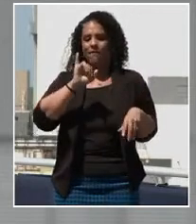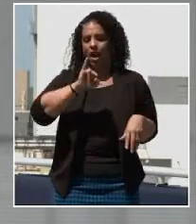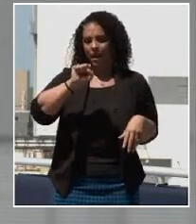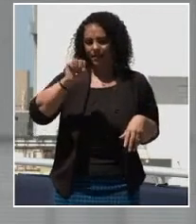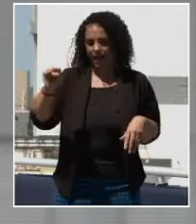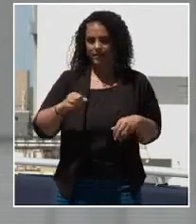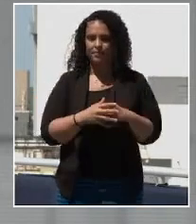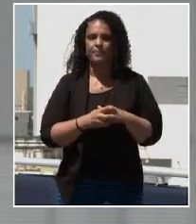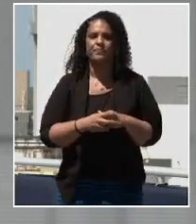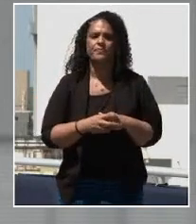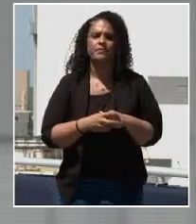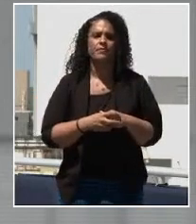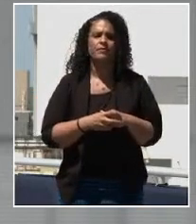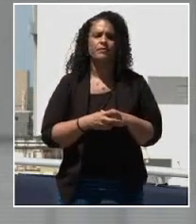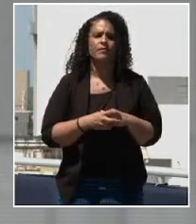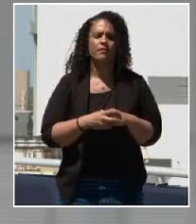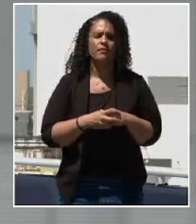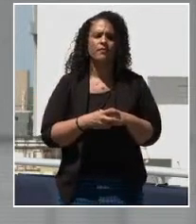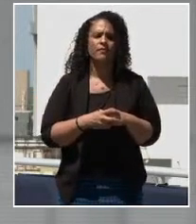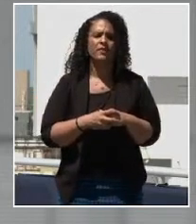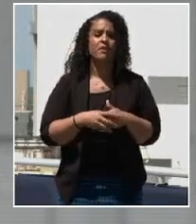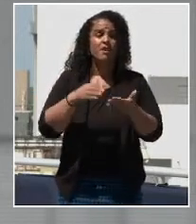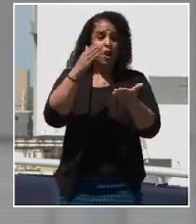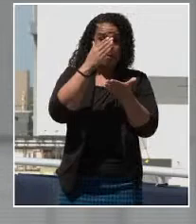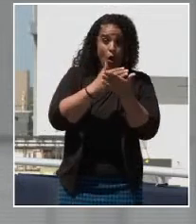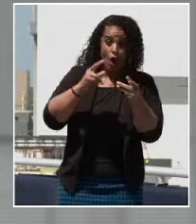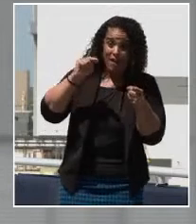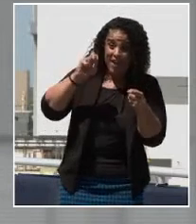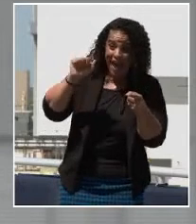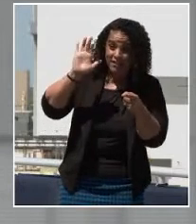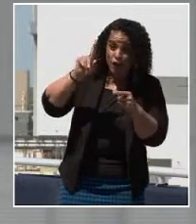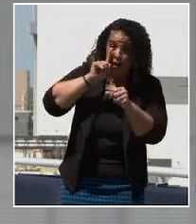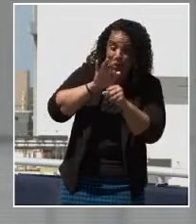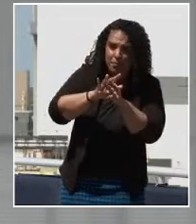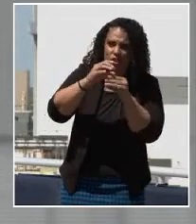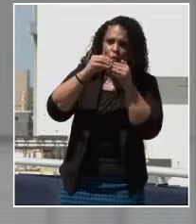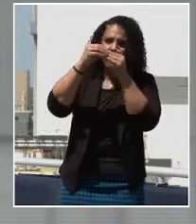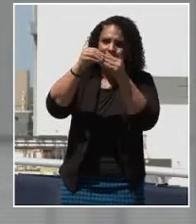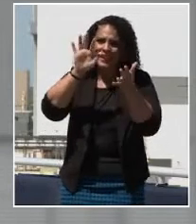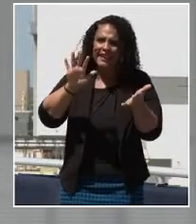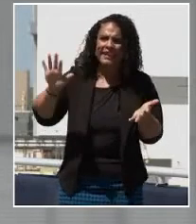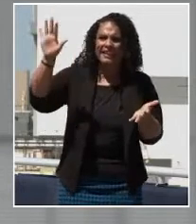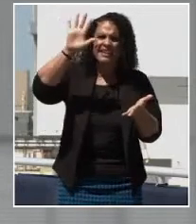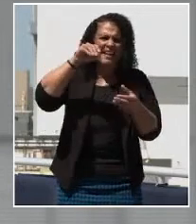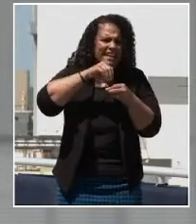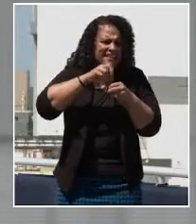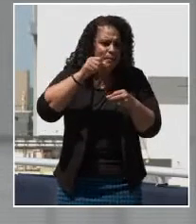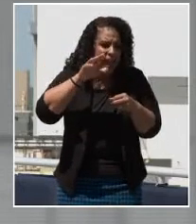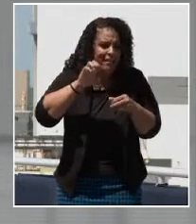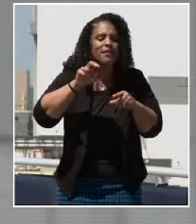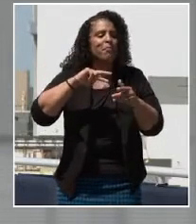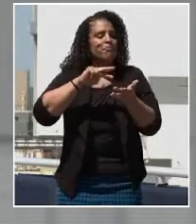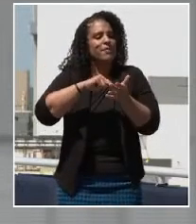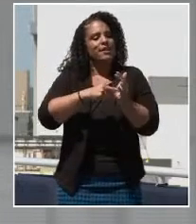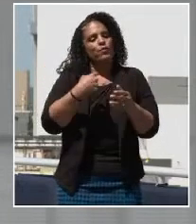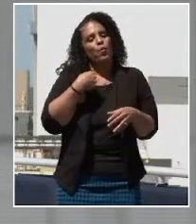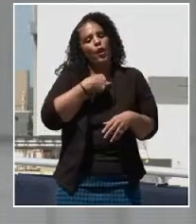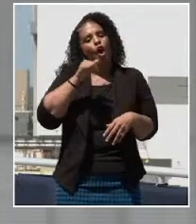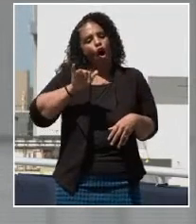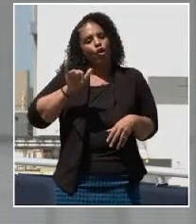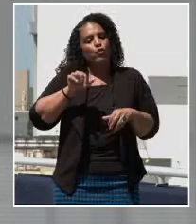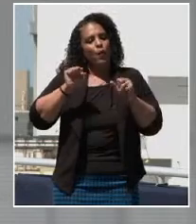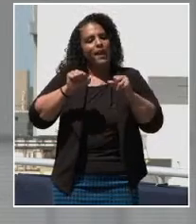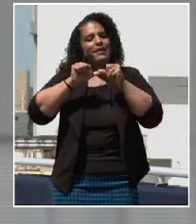ISS so part of NASA's commitment to lead in space means that we will also